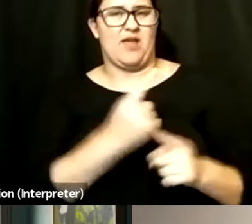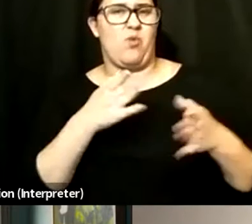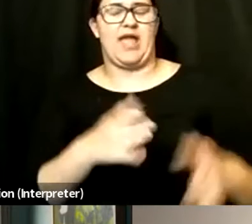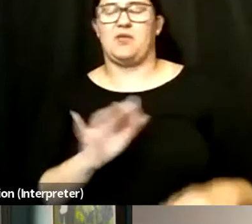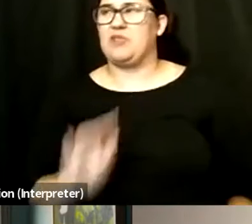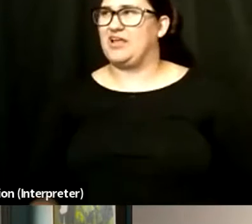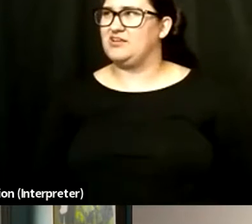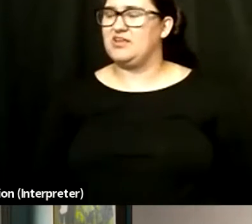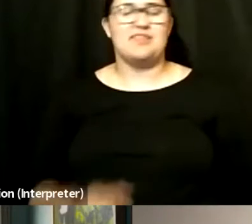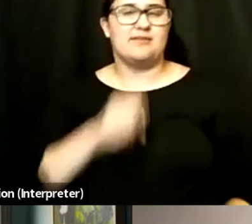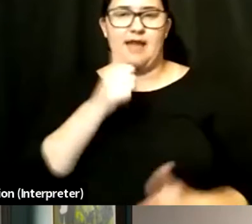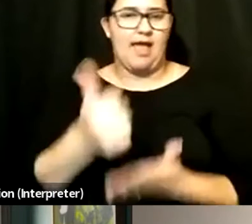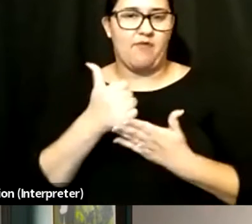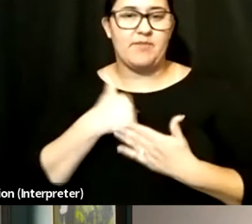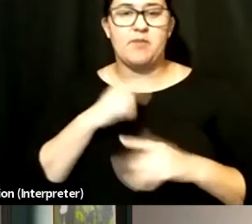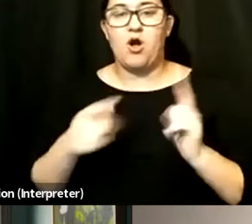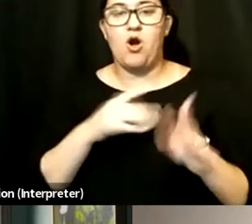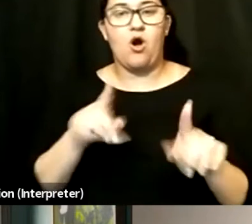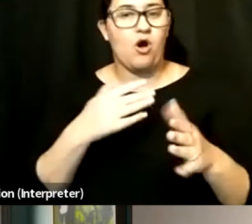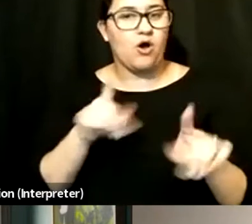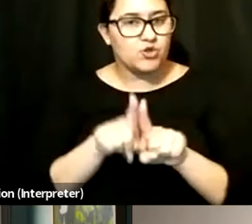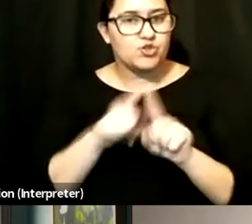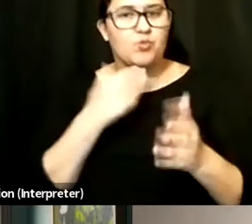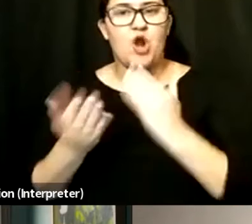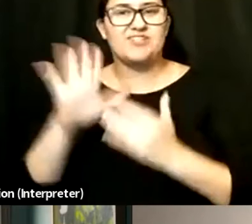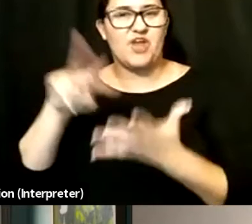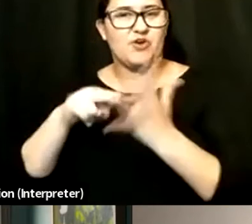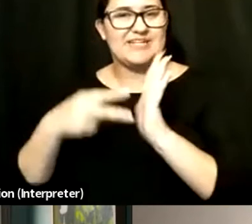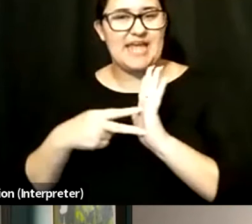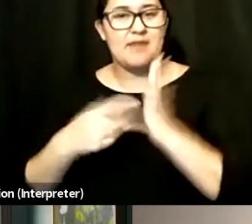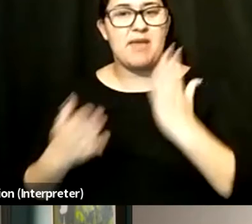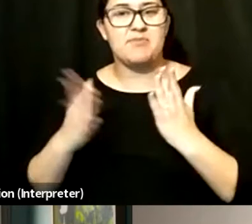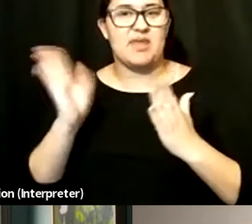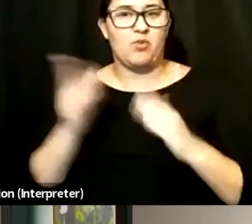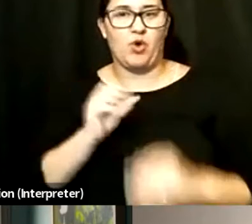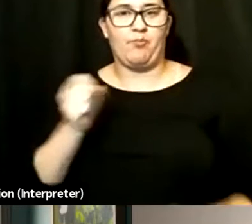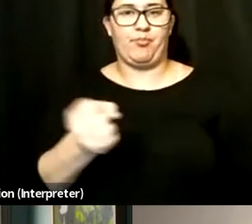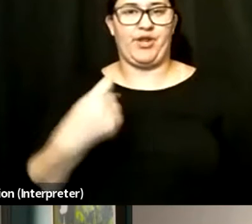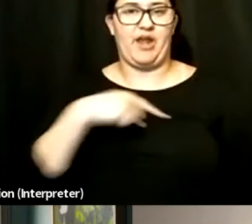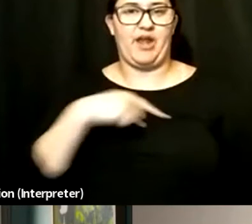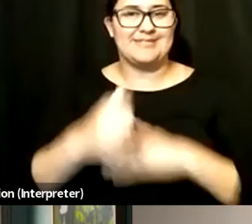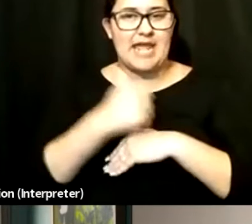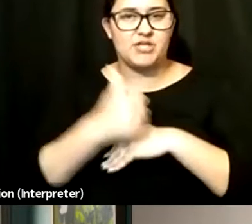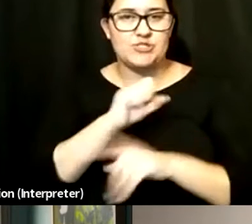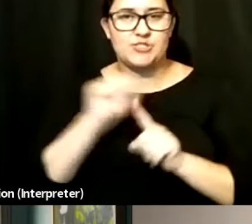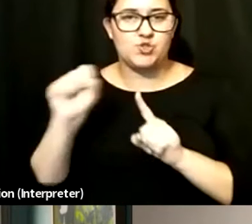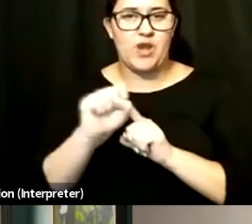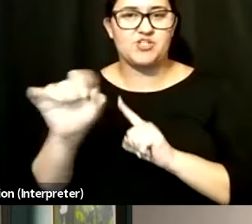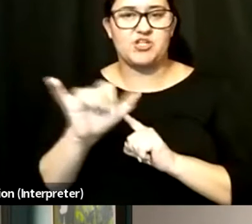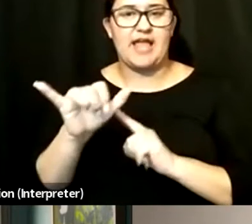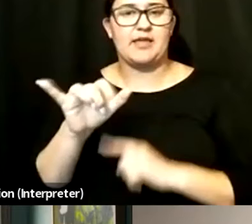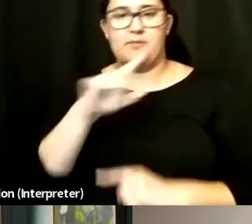And second of all, regardless of their intent, a lot of times what they'll do is put us in danger. And because they